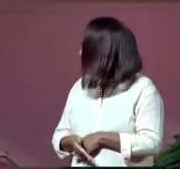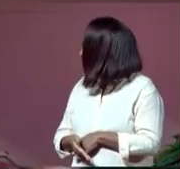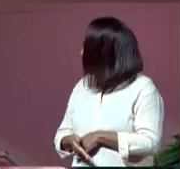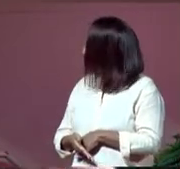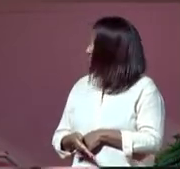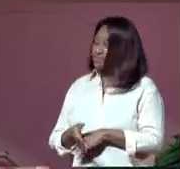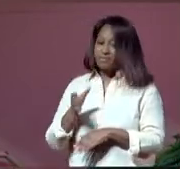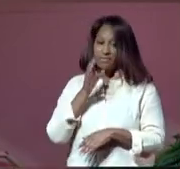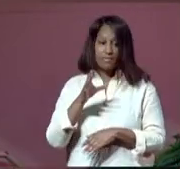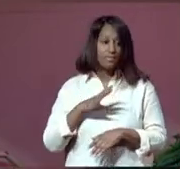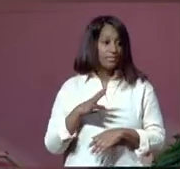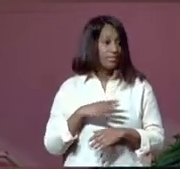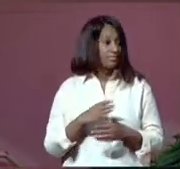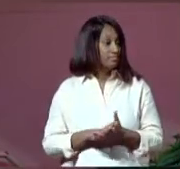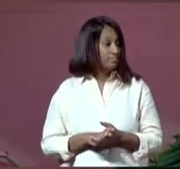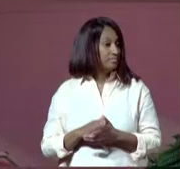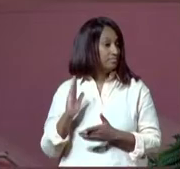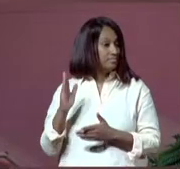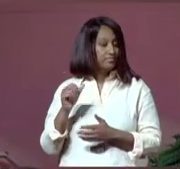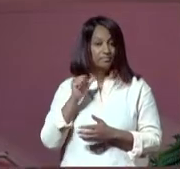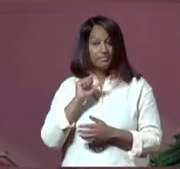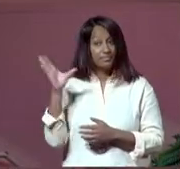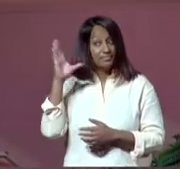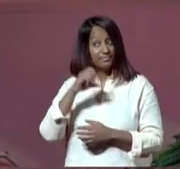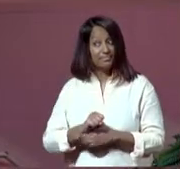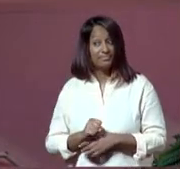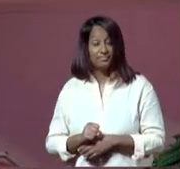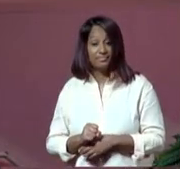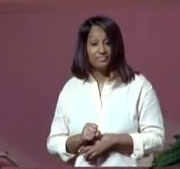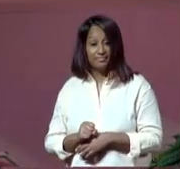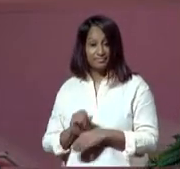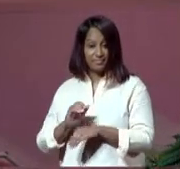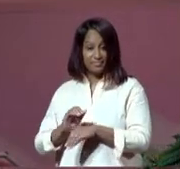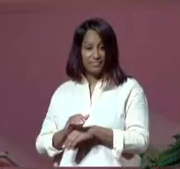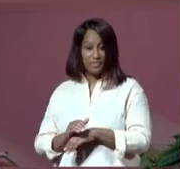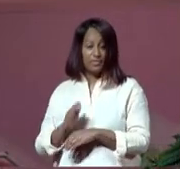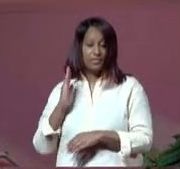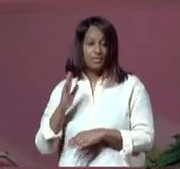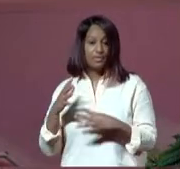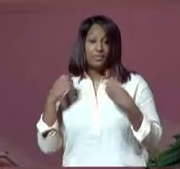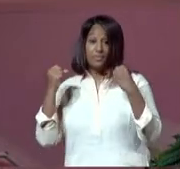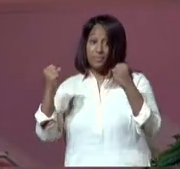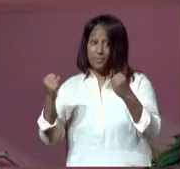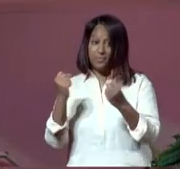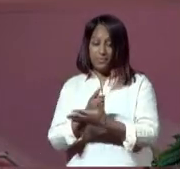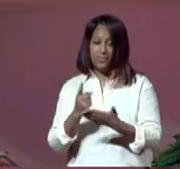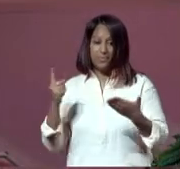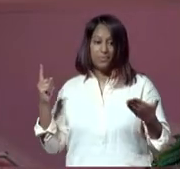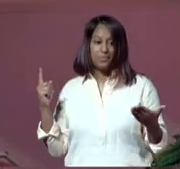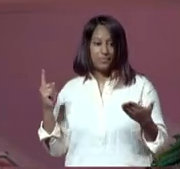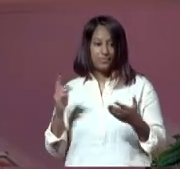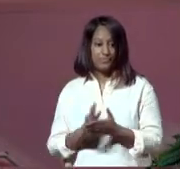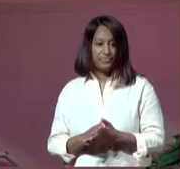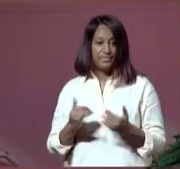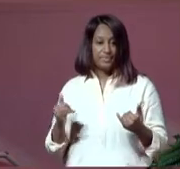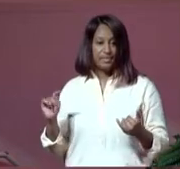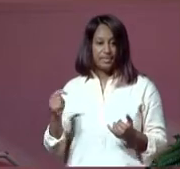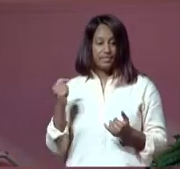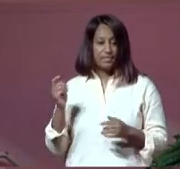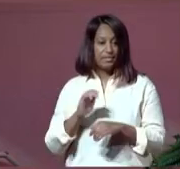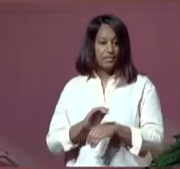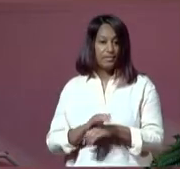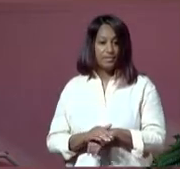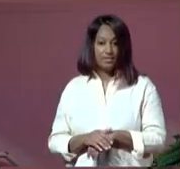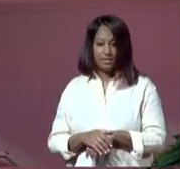don't miss any night, because it's going to be a powerful, powerful week. Also, Tuesday night,